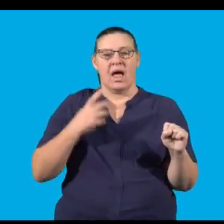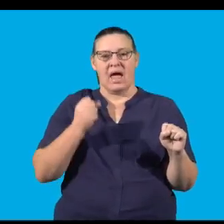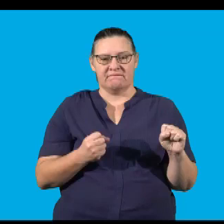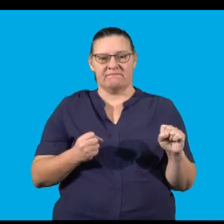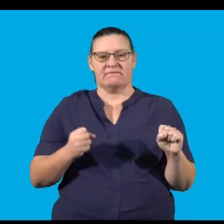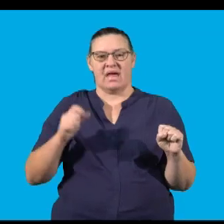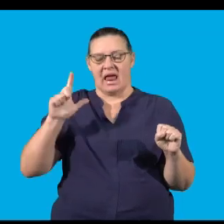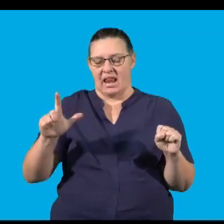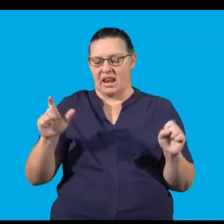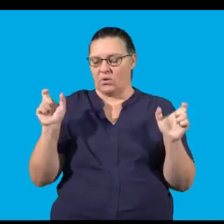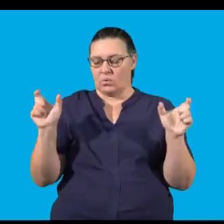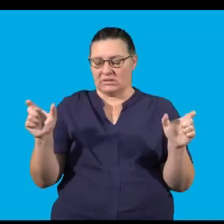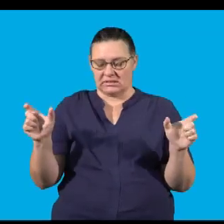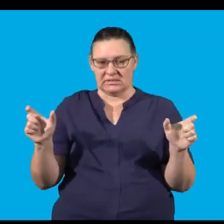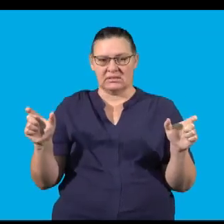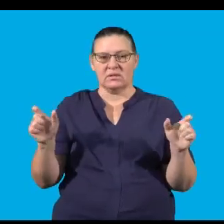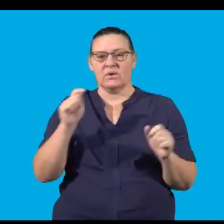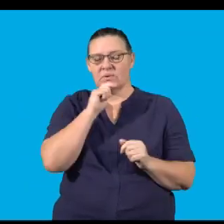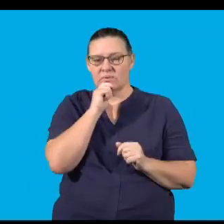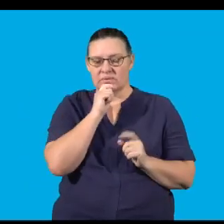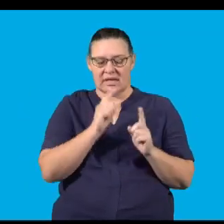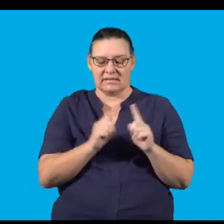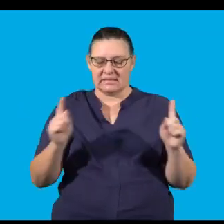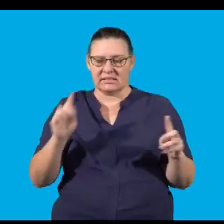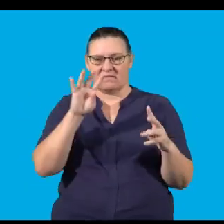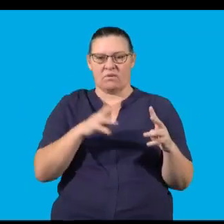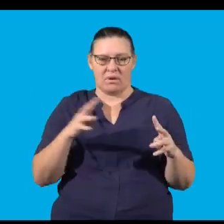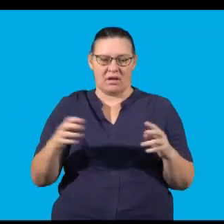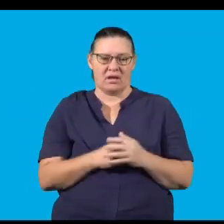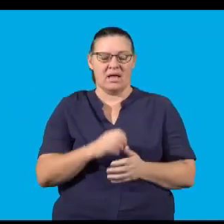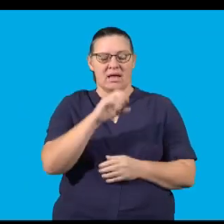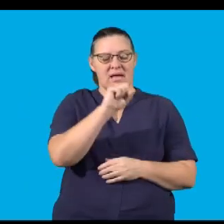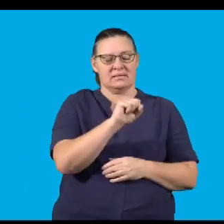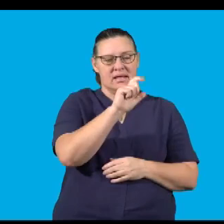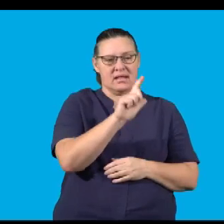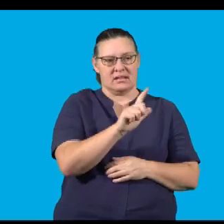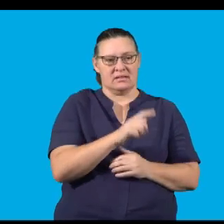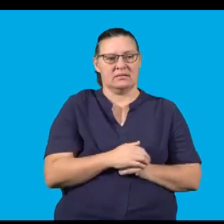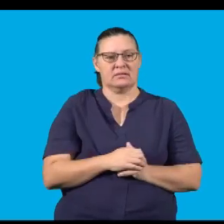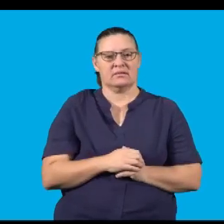L. So it makes sense to use the distance formula. So SL